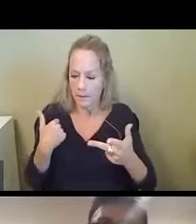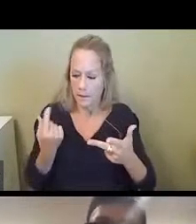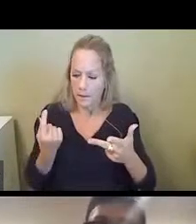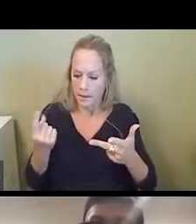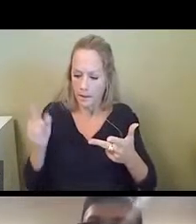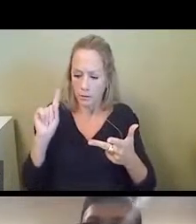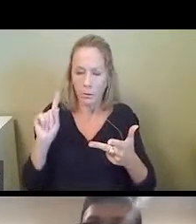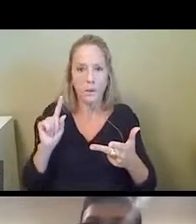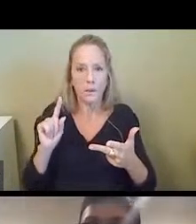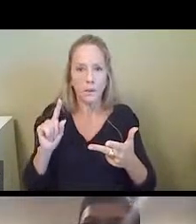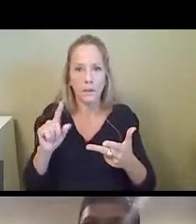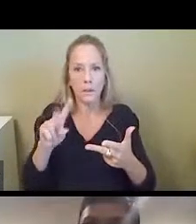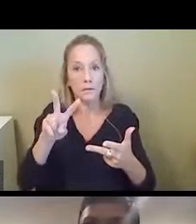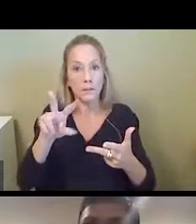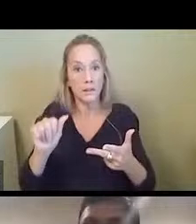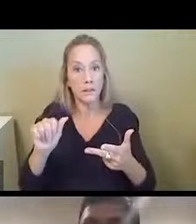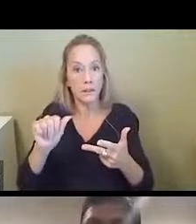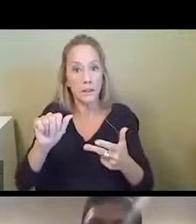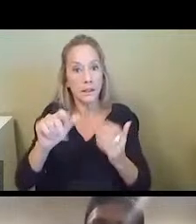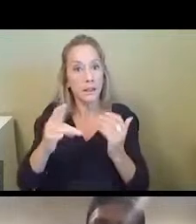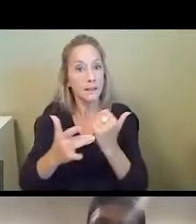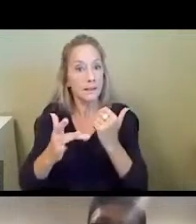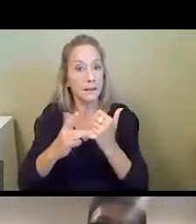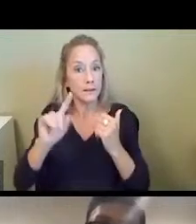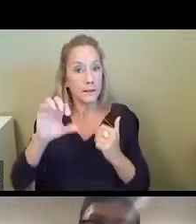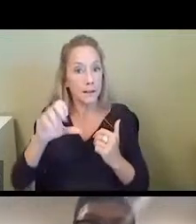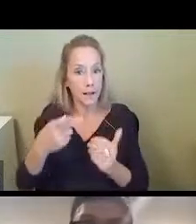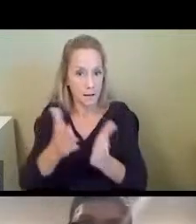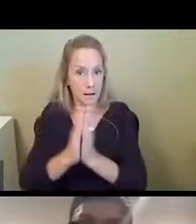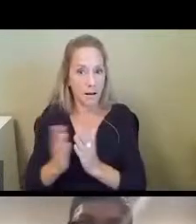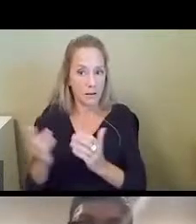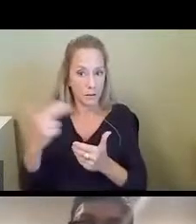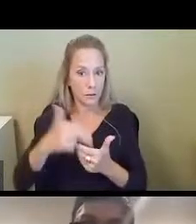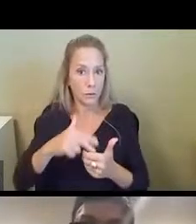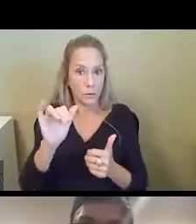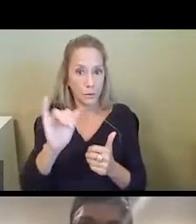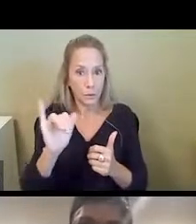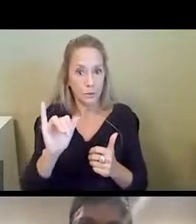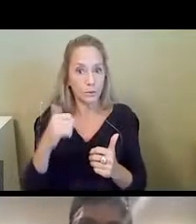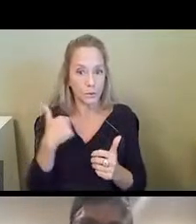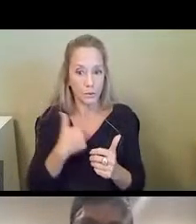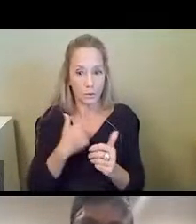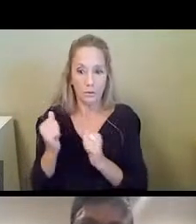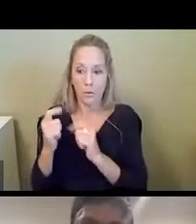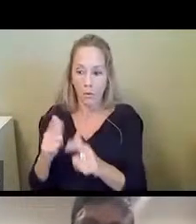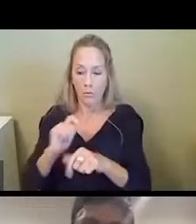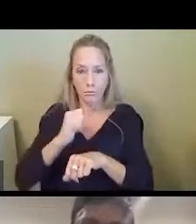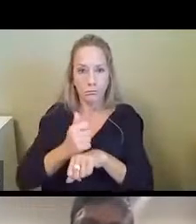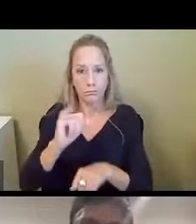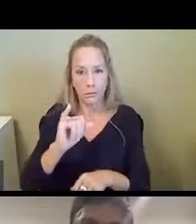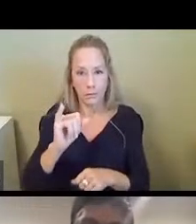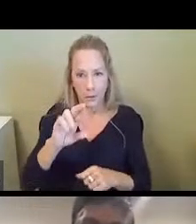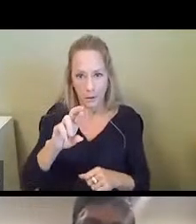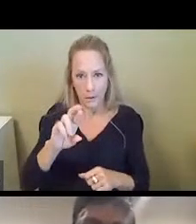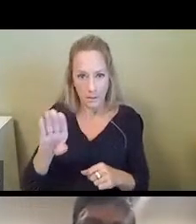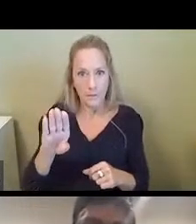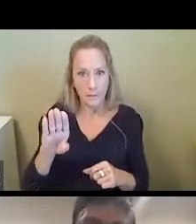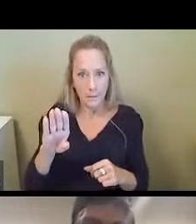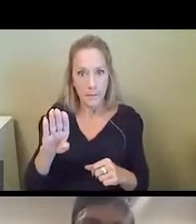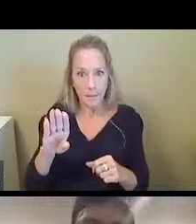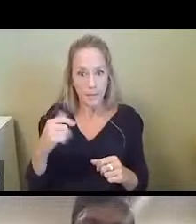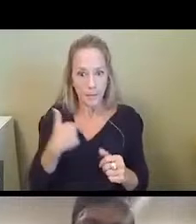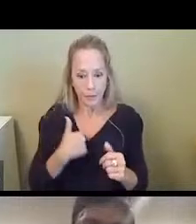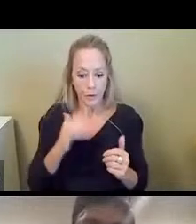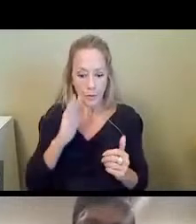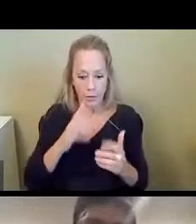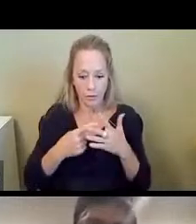got a request from Virginia Tech. So we're all getting set up with our IRBs. I believe we now will